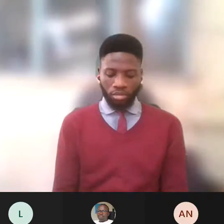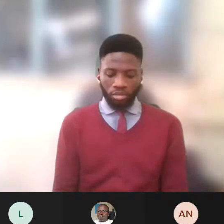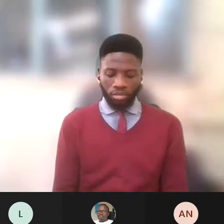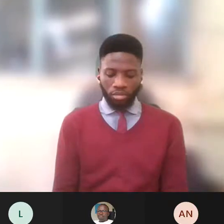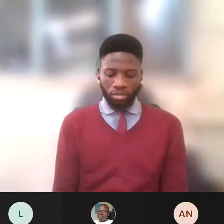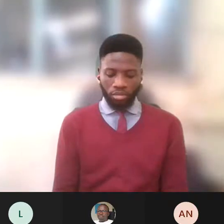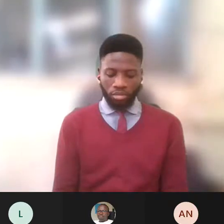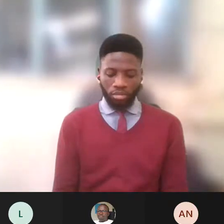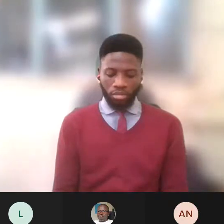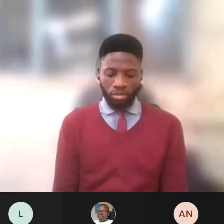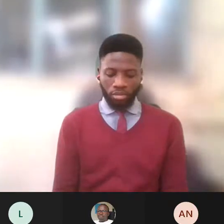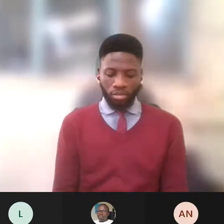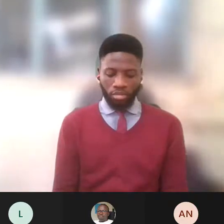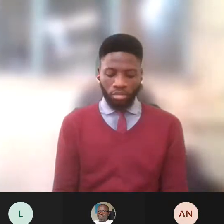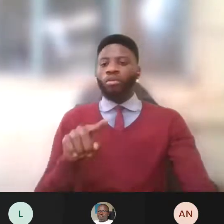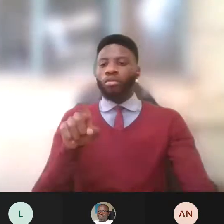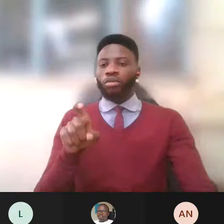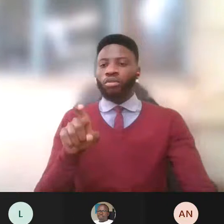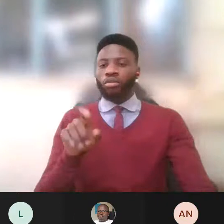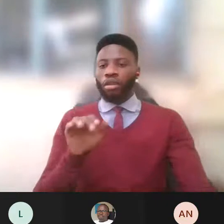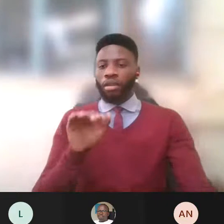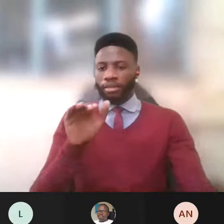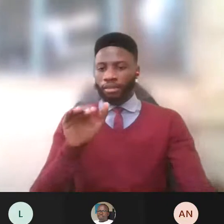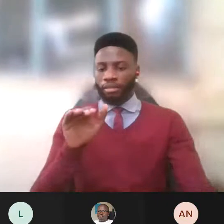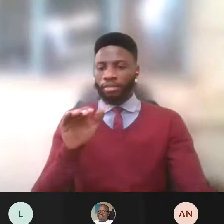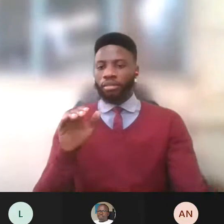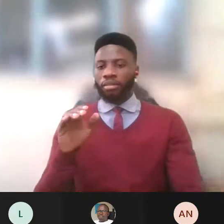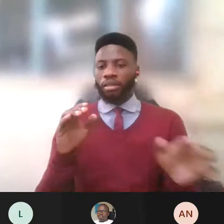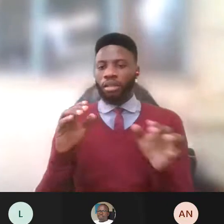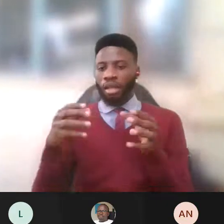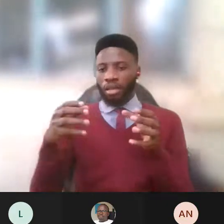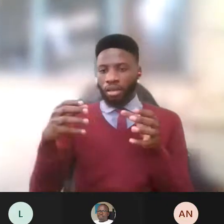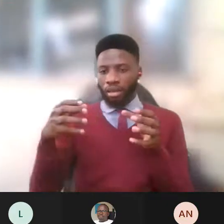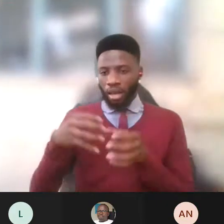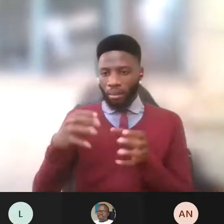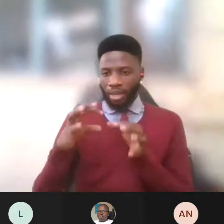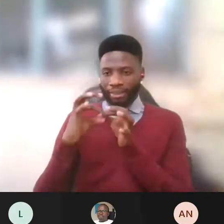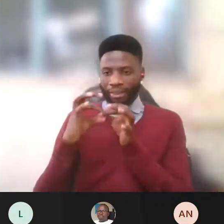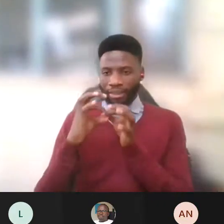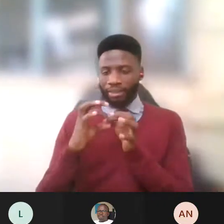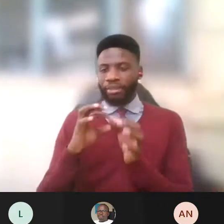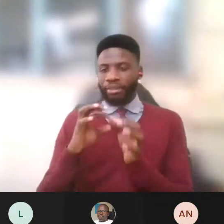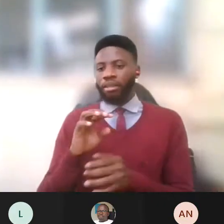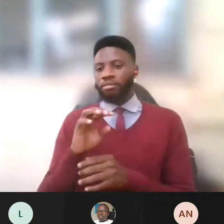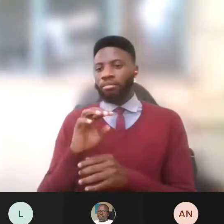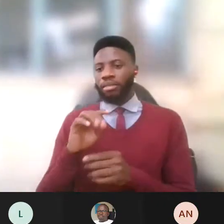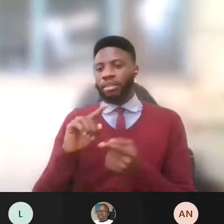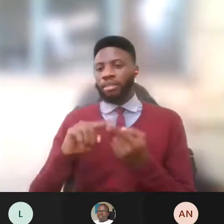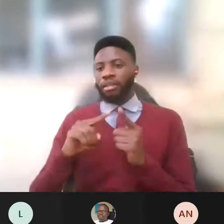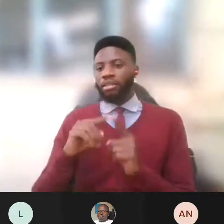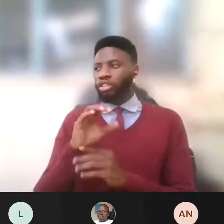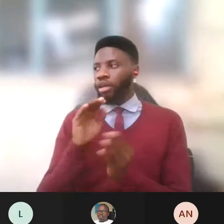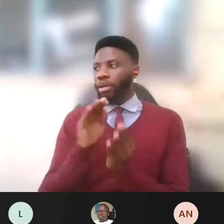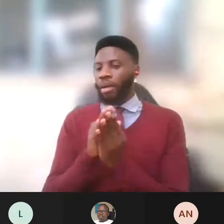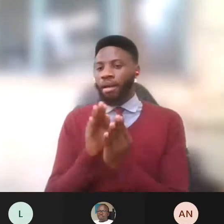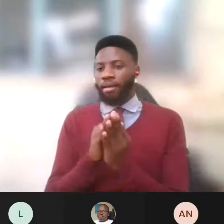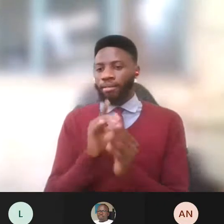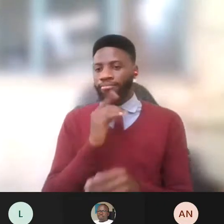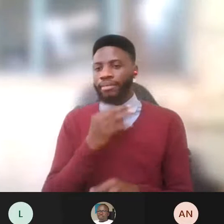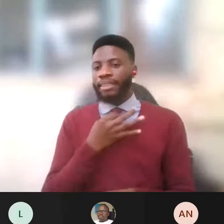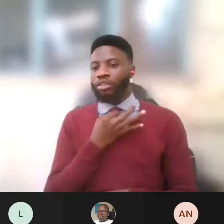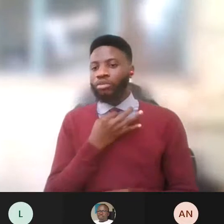Are you able to manage your own time? Things like that now kind of build your entire set of skills. So now you have your technical